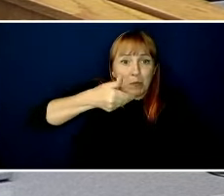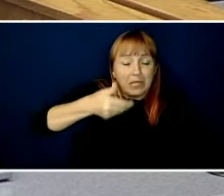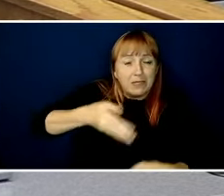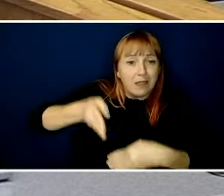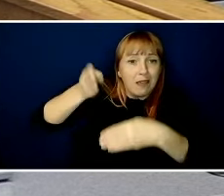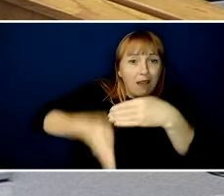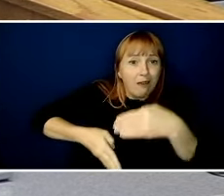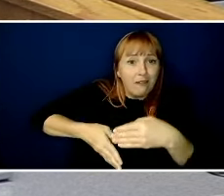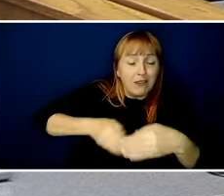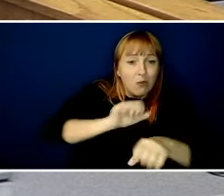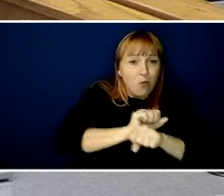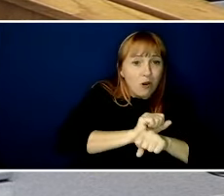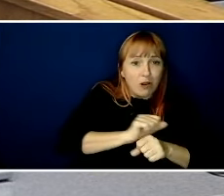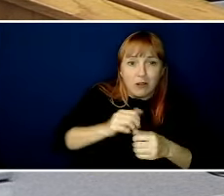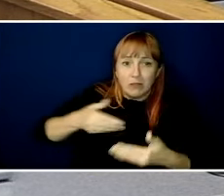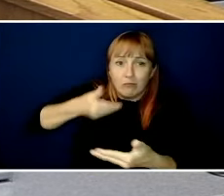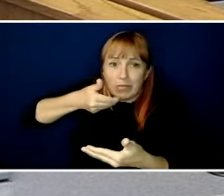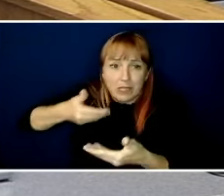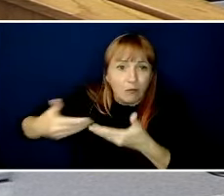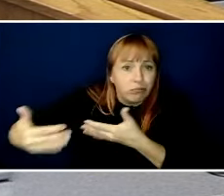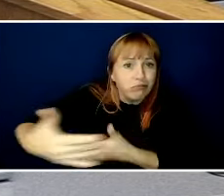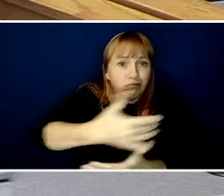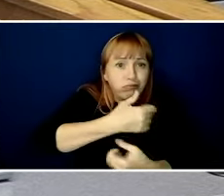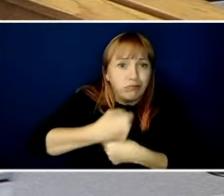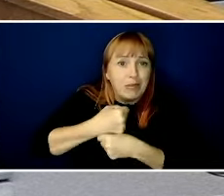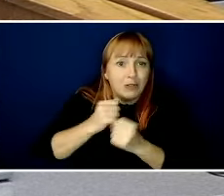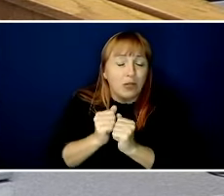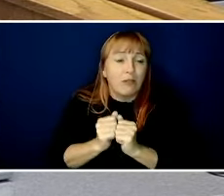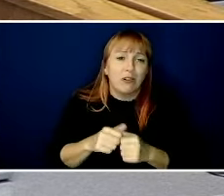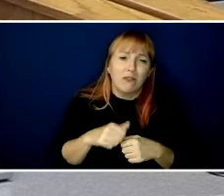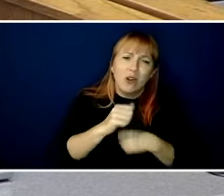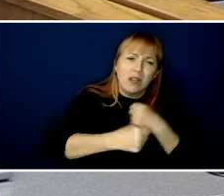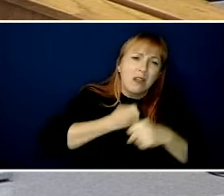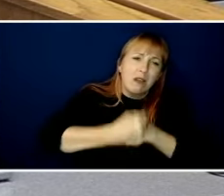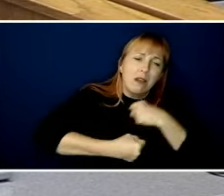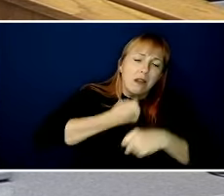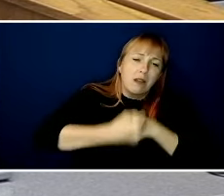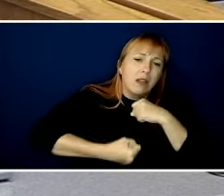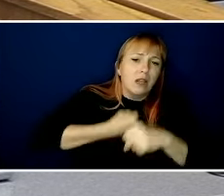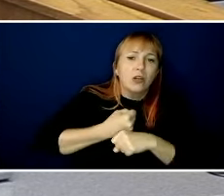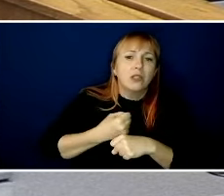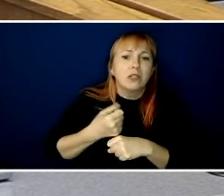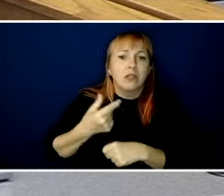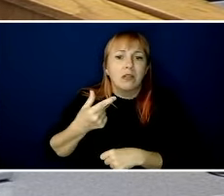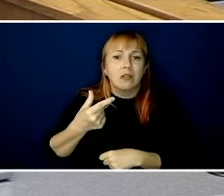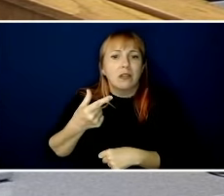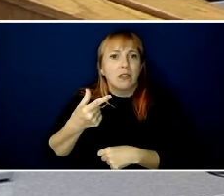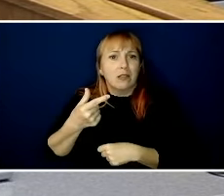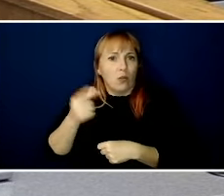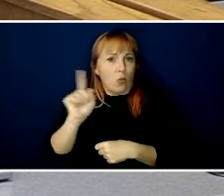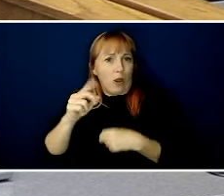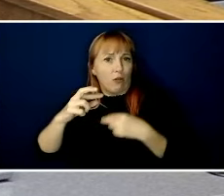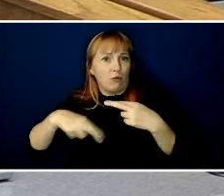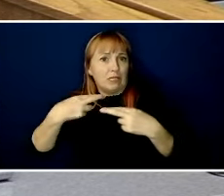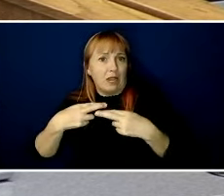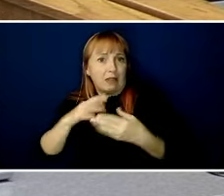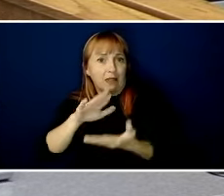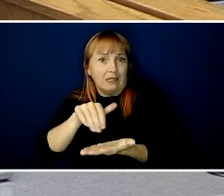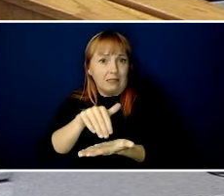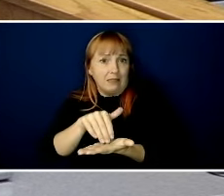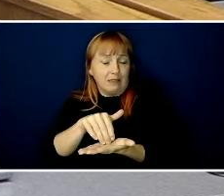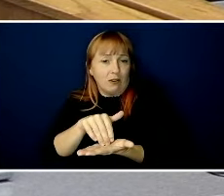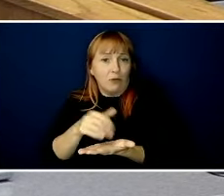shift. She worked for decades at Garten in that recycling center, and she was known to say if the line ever shut